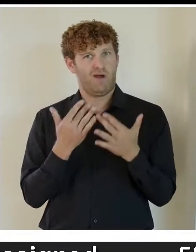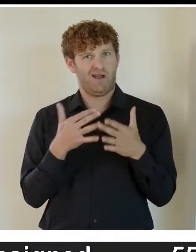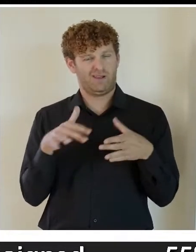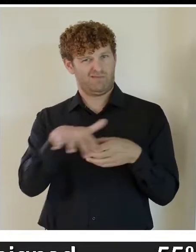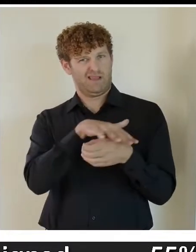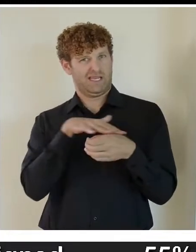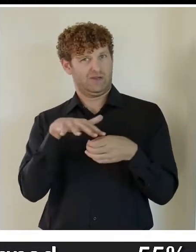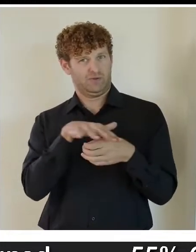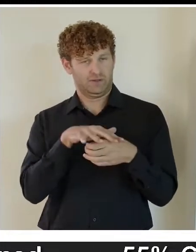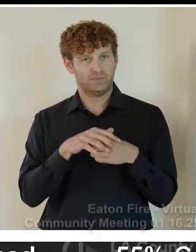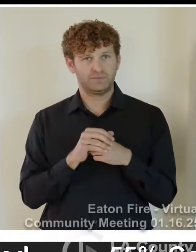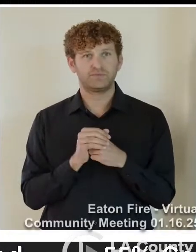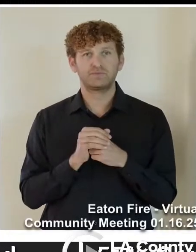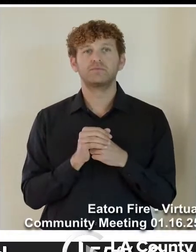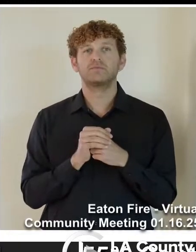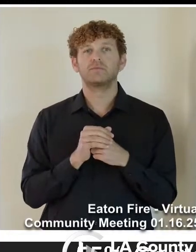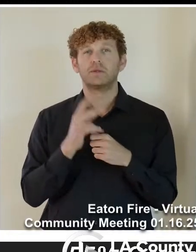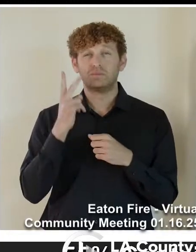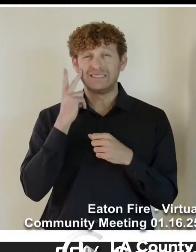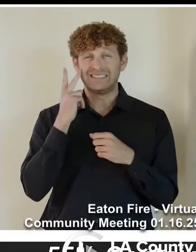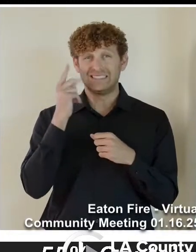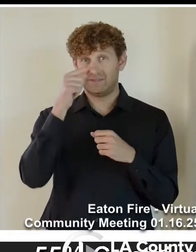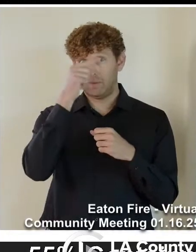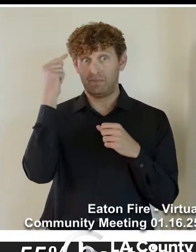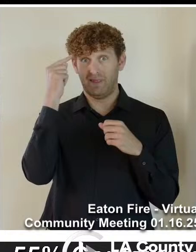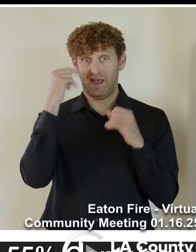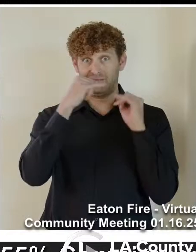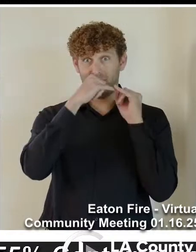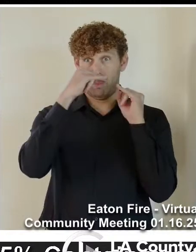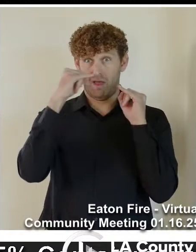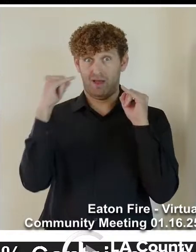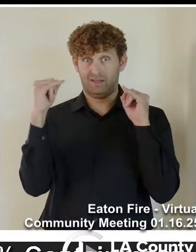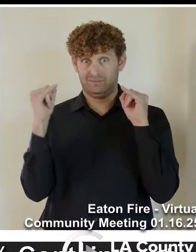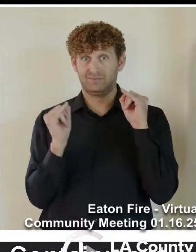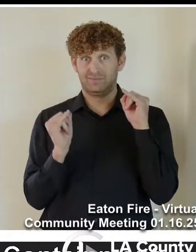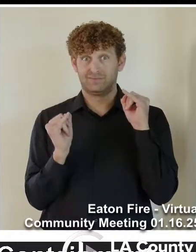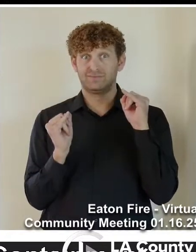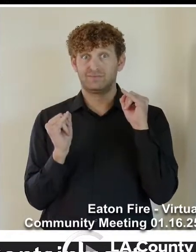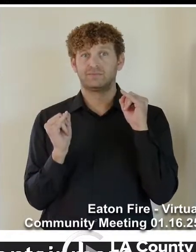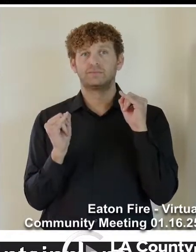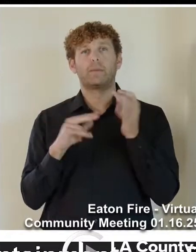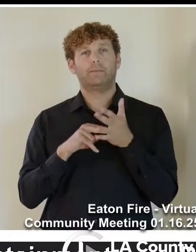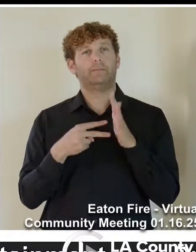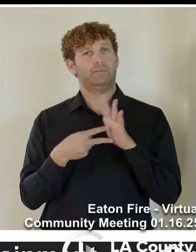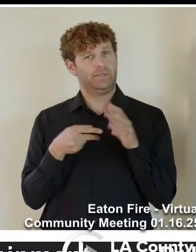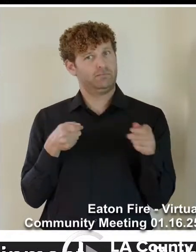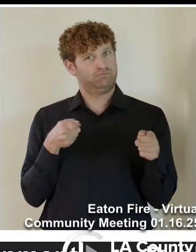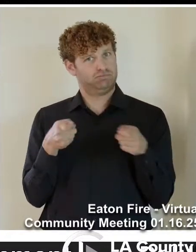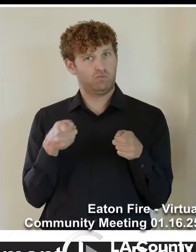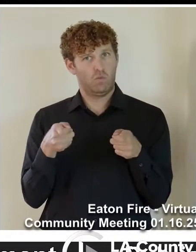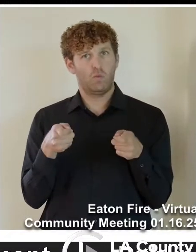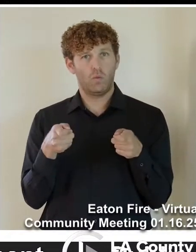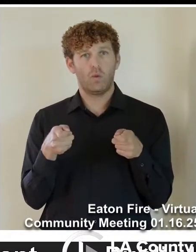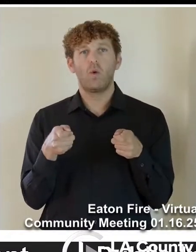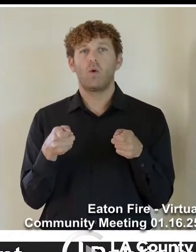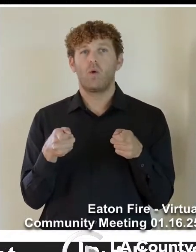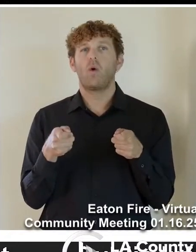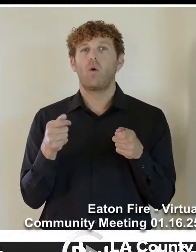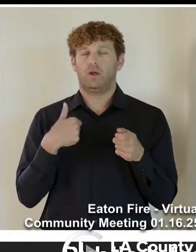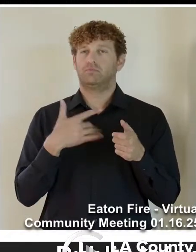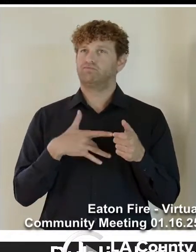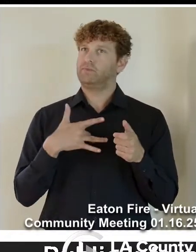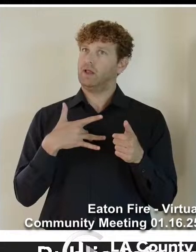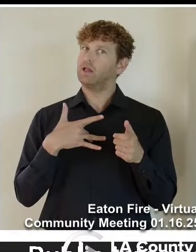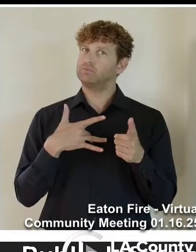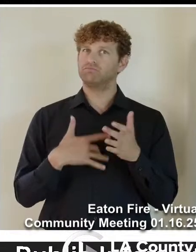around this incident means that the fire's edge is contained and it's mopped up a certain distance in that we are comfortable with to call that